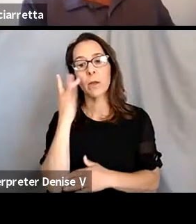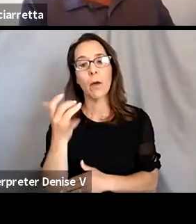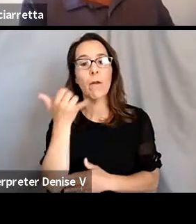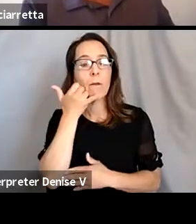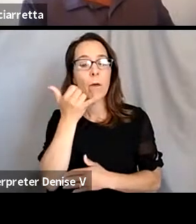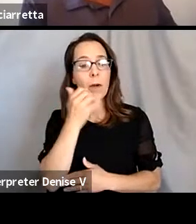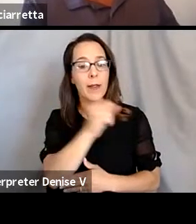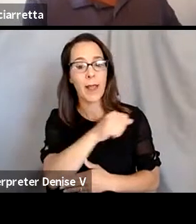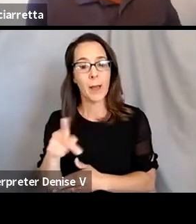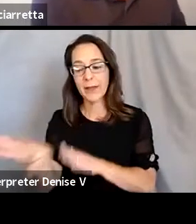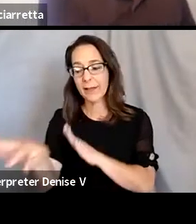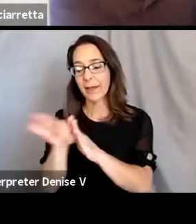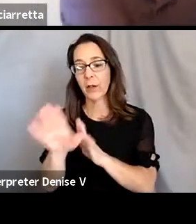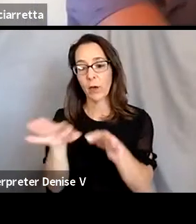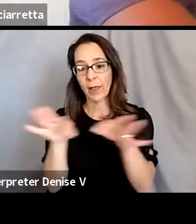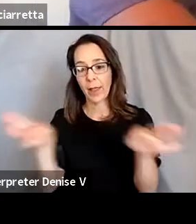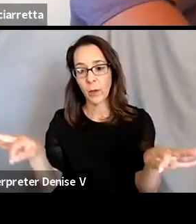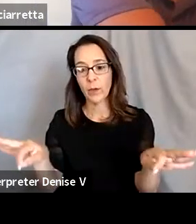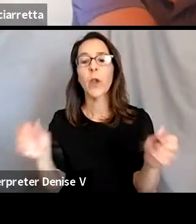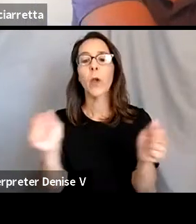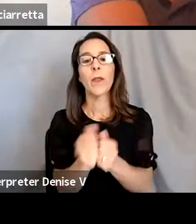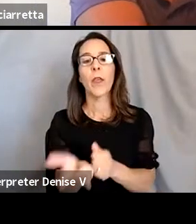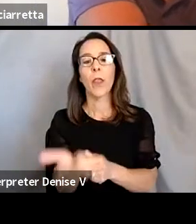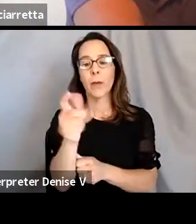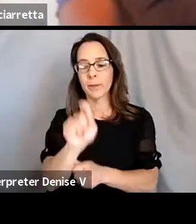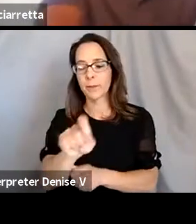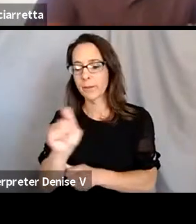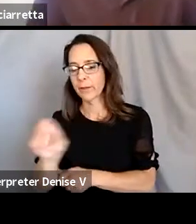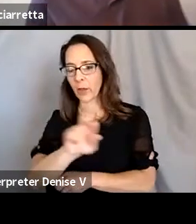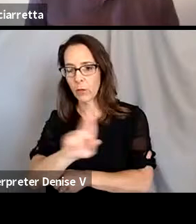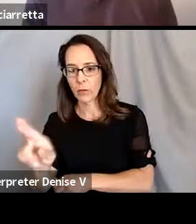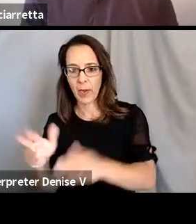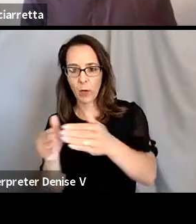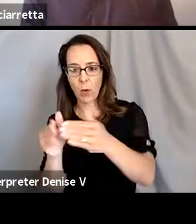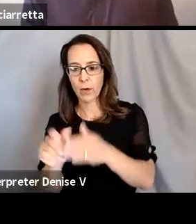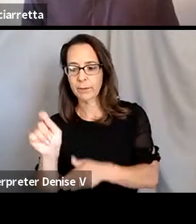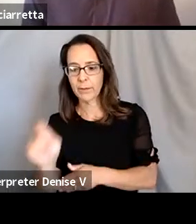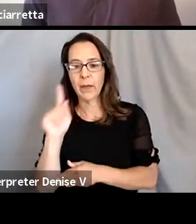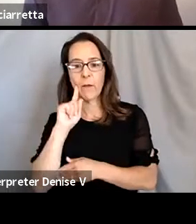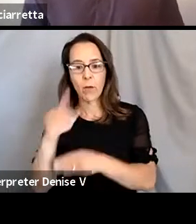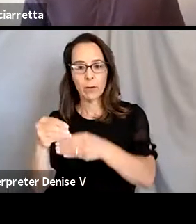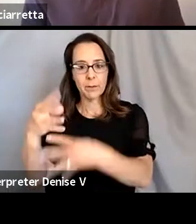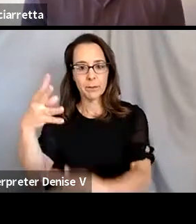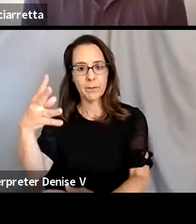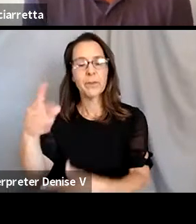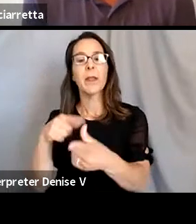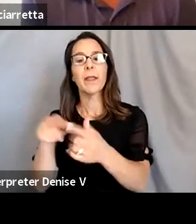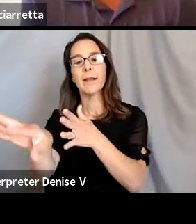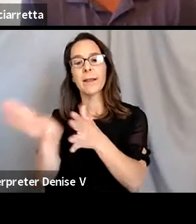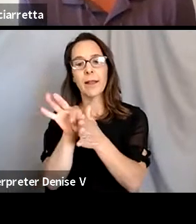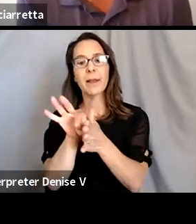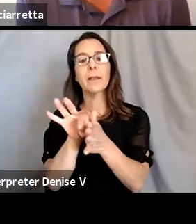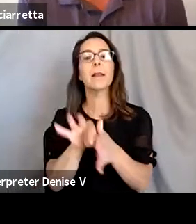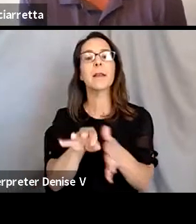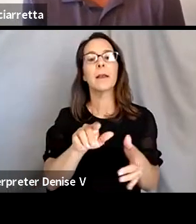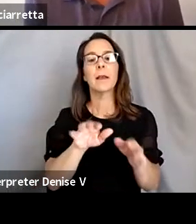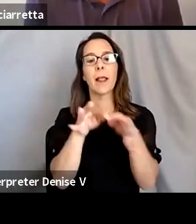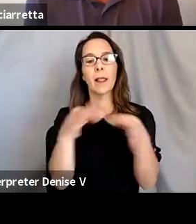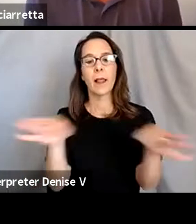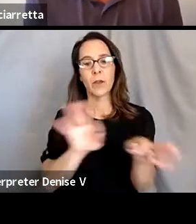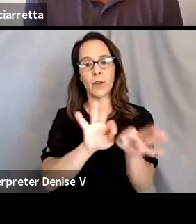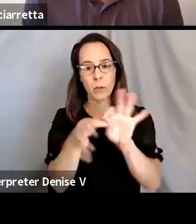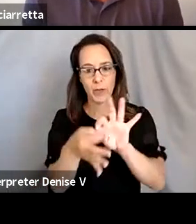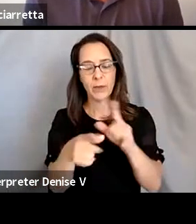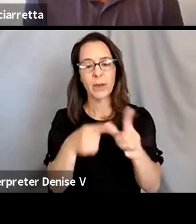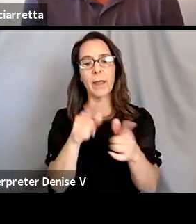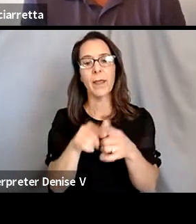by clicking More on the three dots on the bottom of the right corner of your screen. Select Language Interpretation, then choose